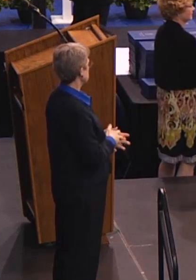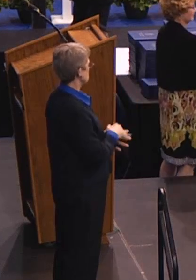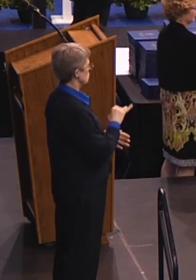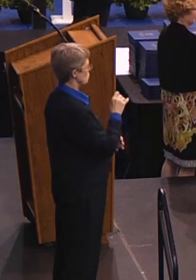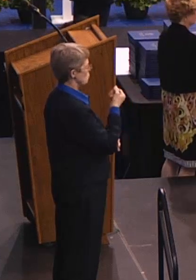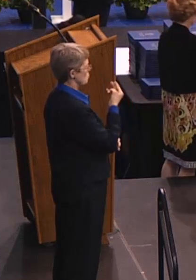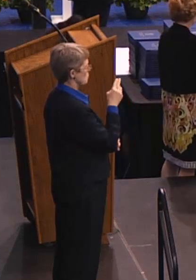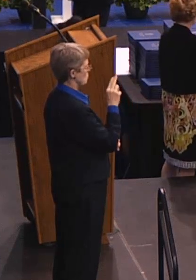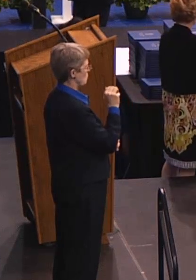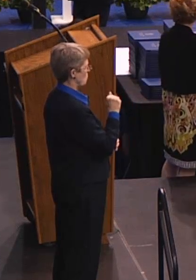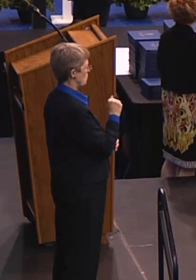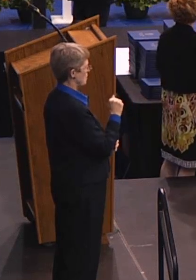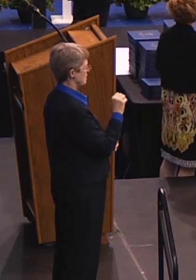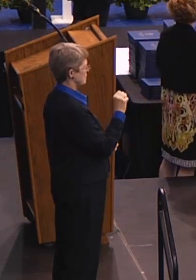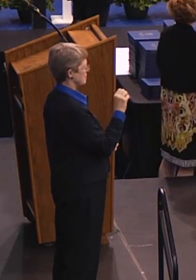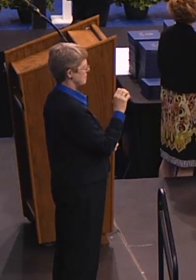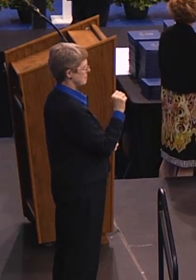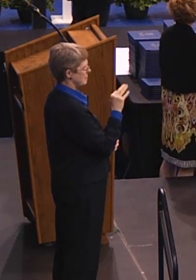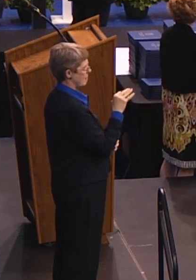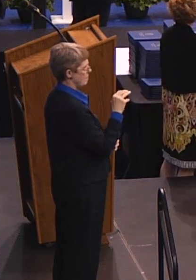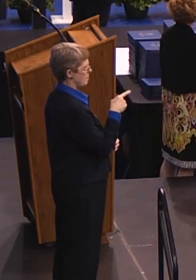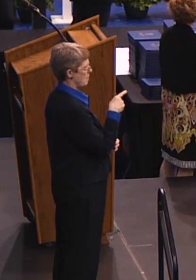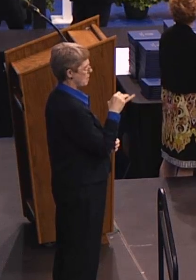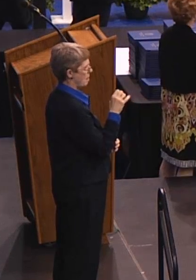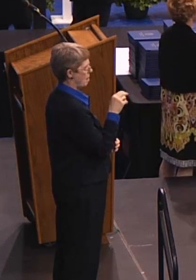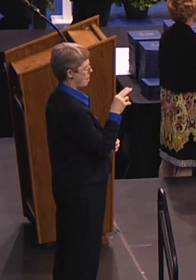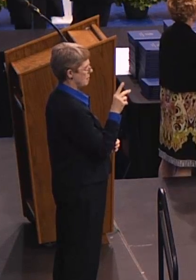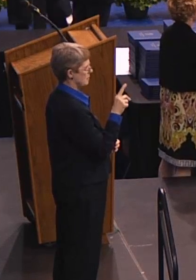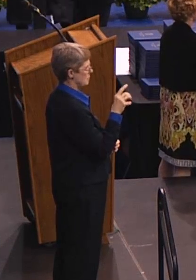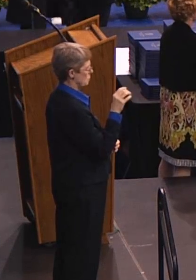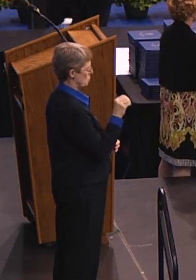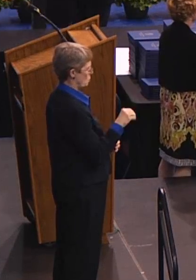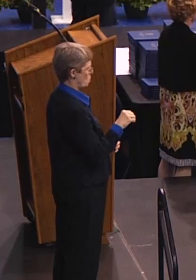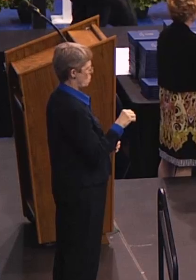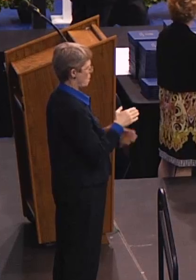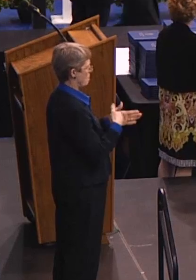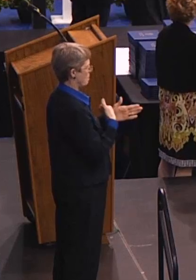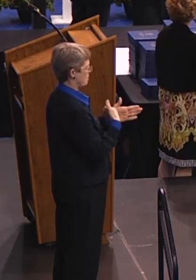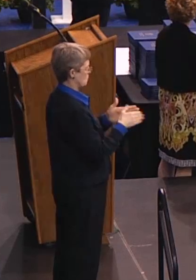Joshua Seth Facondo, music industry communications, cum laude.